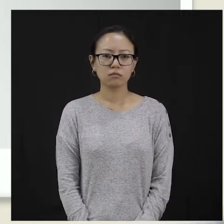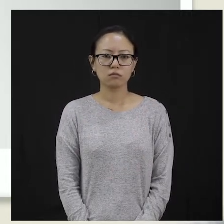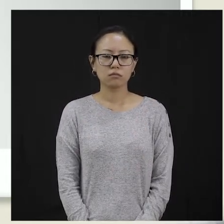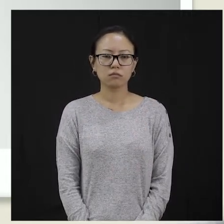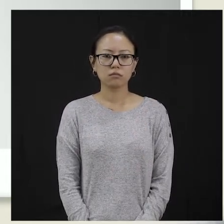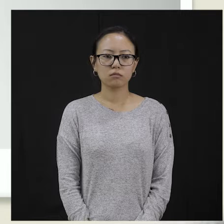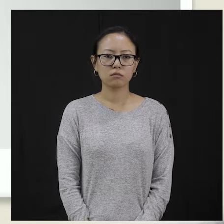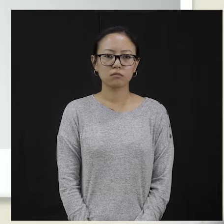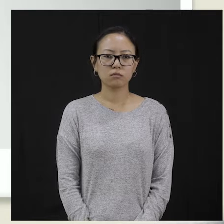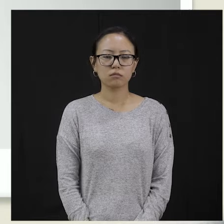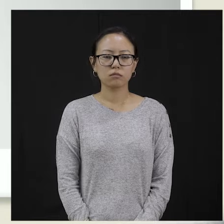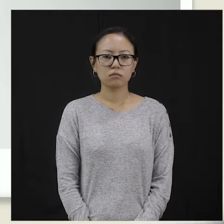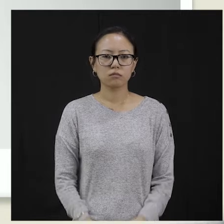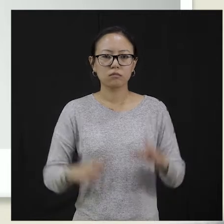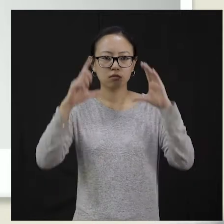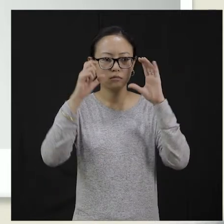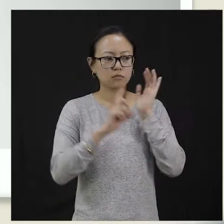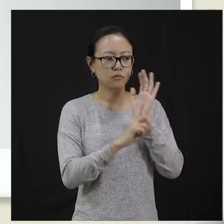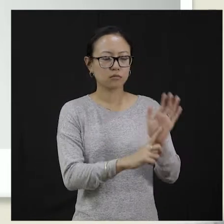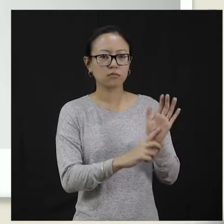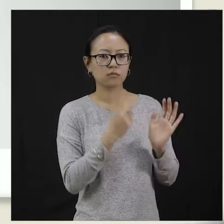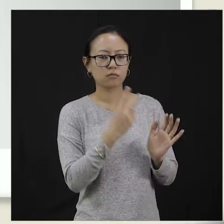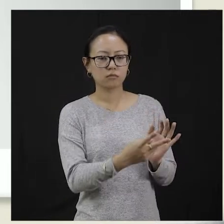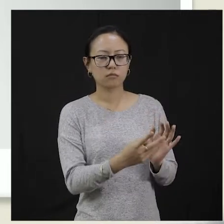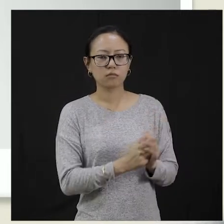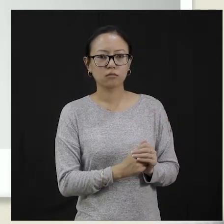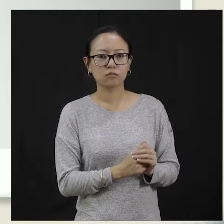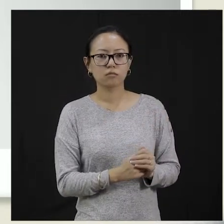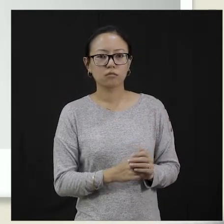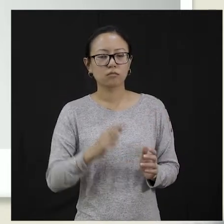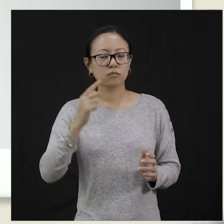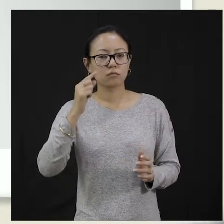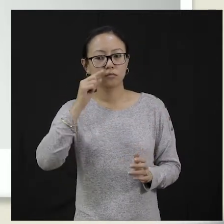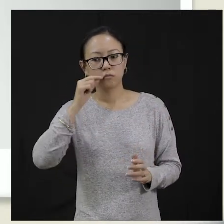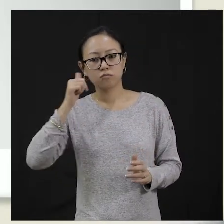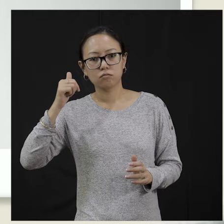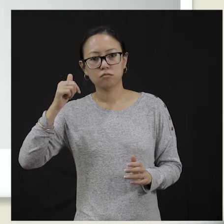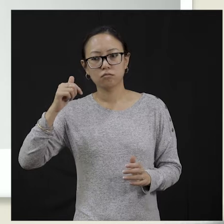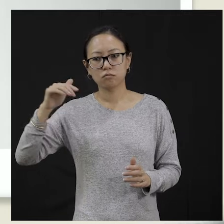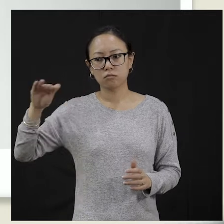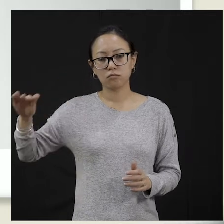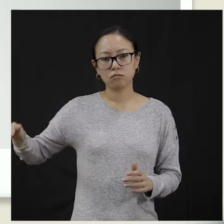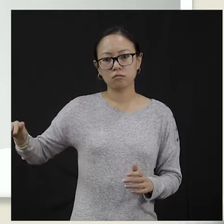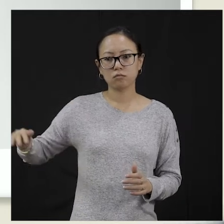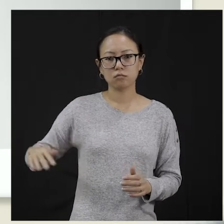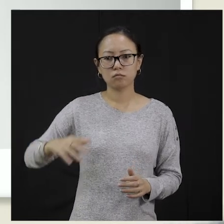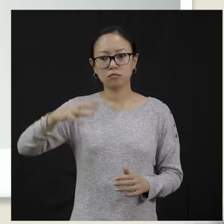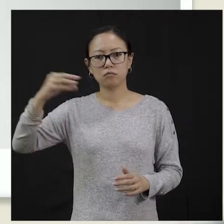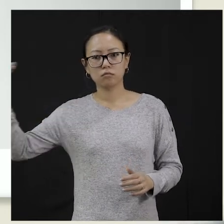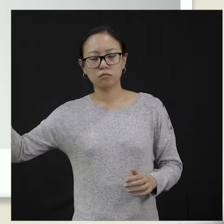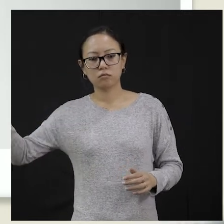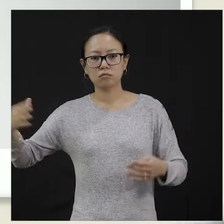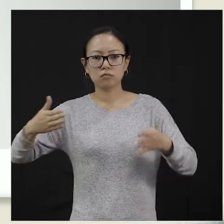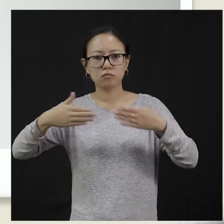circle the boy outside the gate. The boy is standing outside the gate, right? Yes. Then you have to